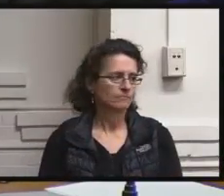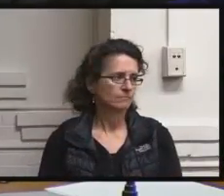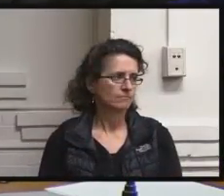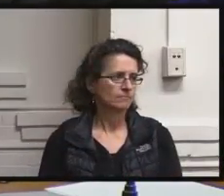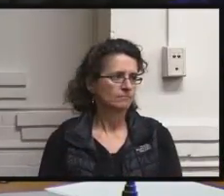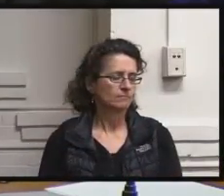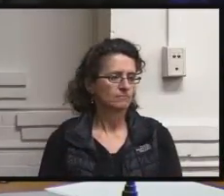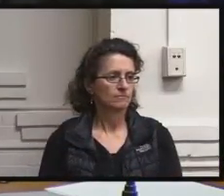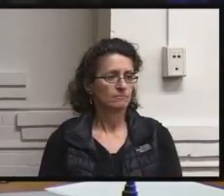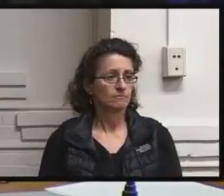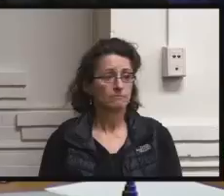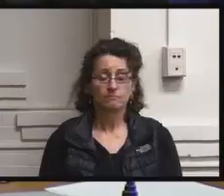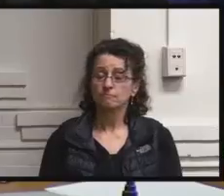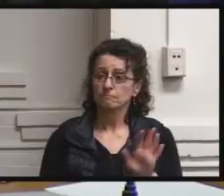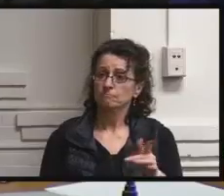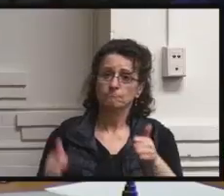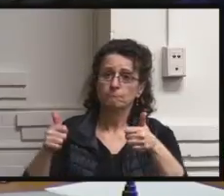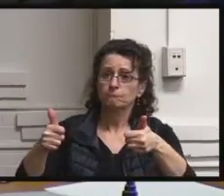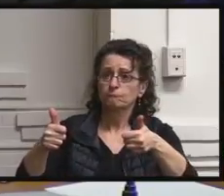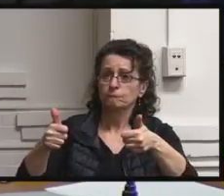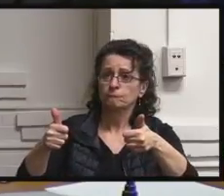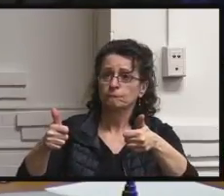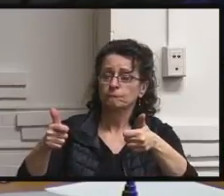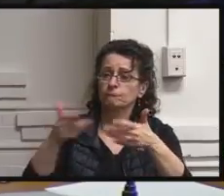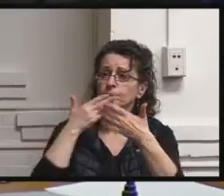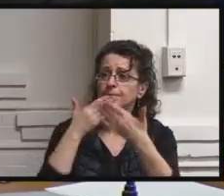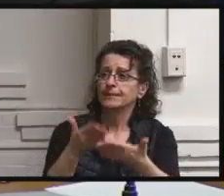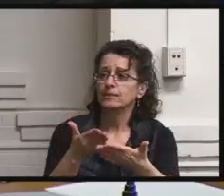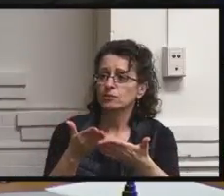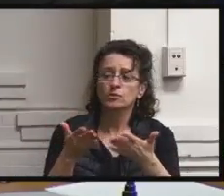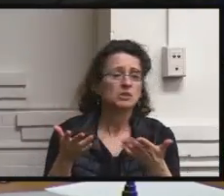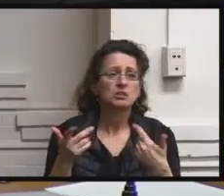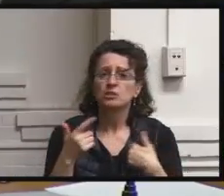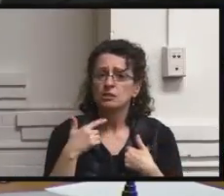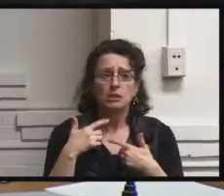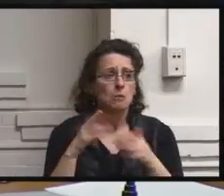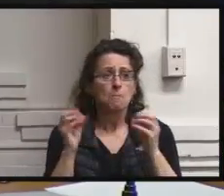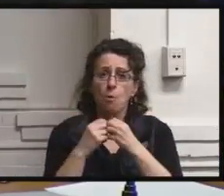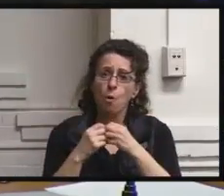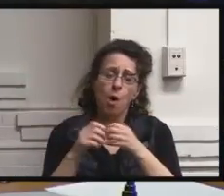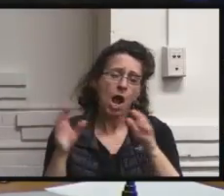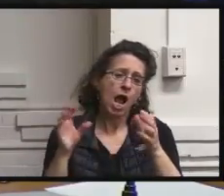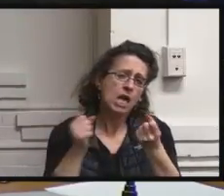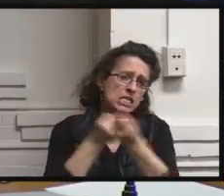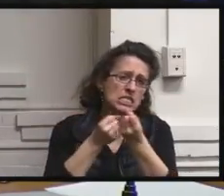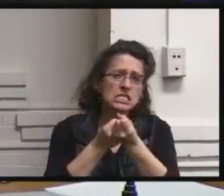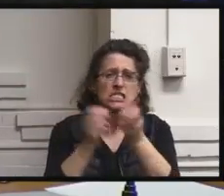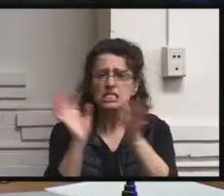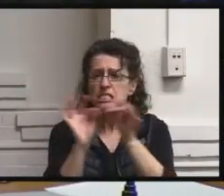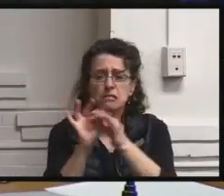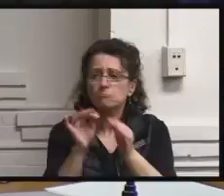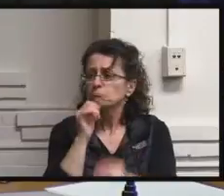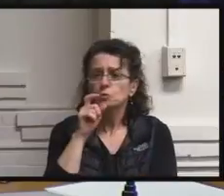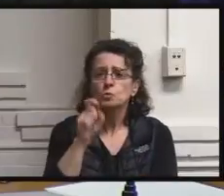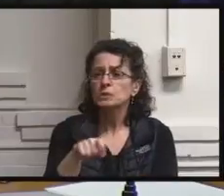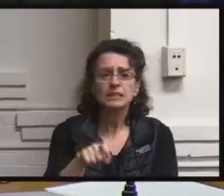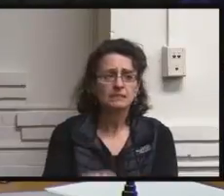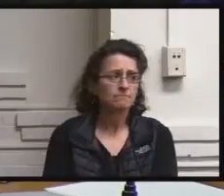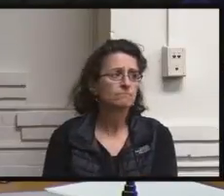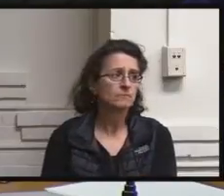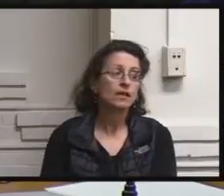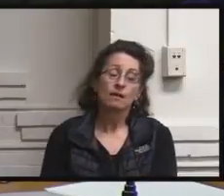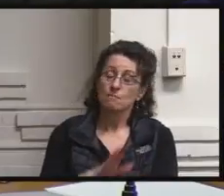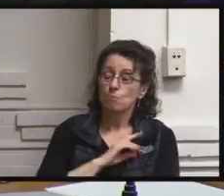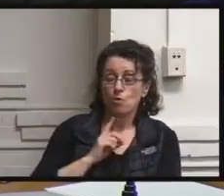we mostly just said thank you at that point, rather than giving further advocacy for something that I know you as a board feel very